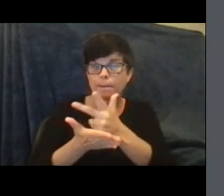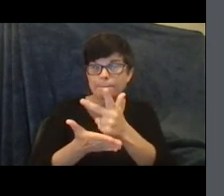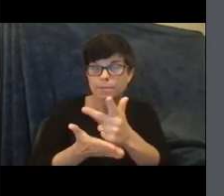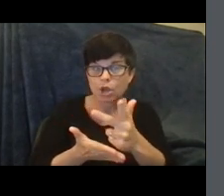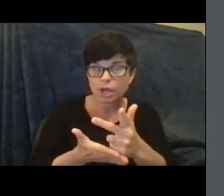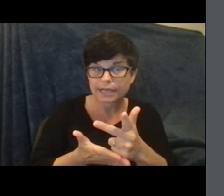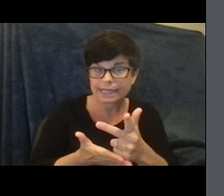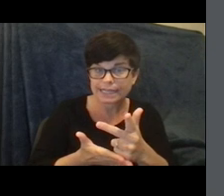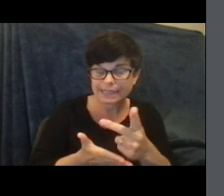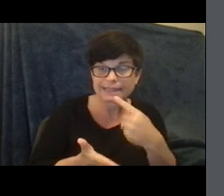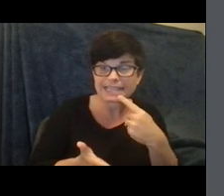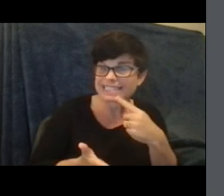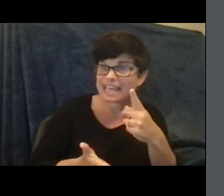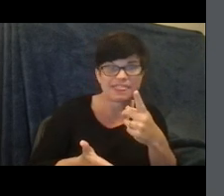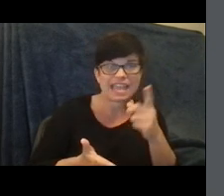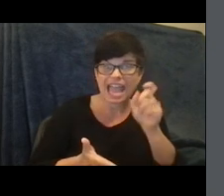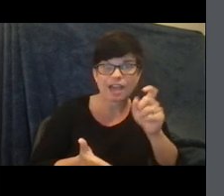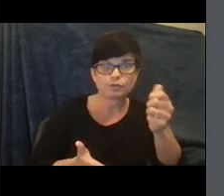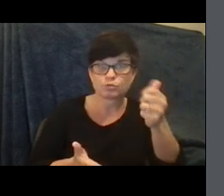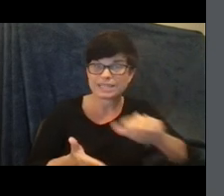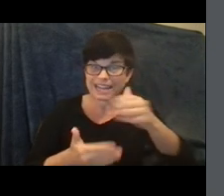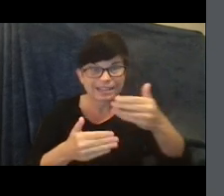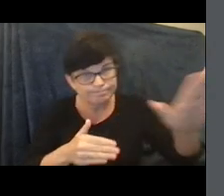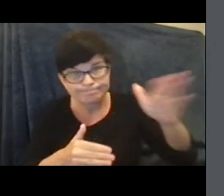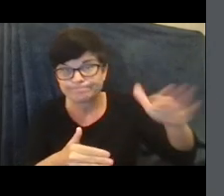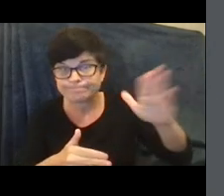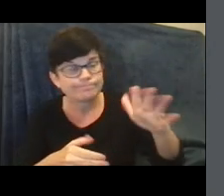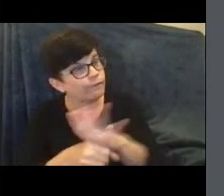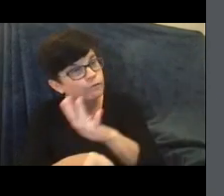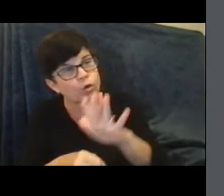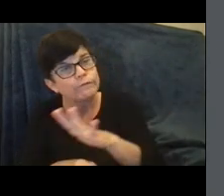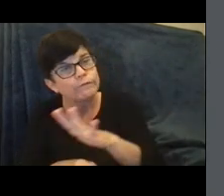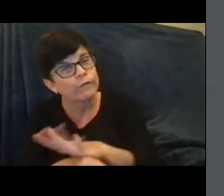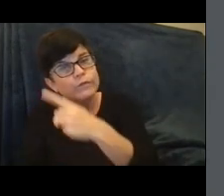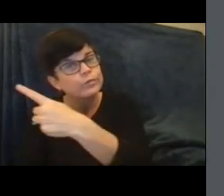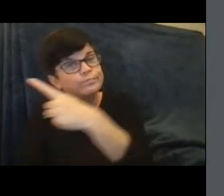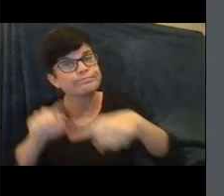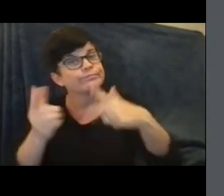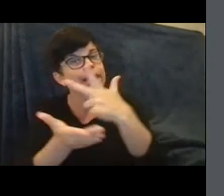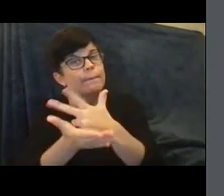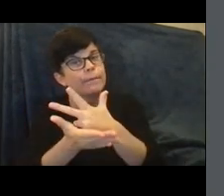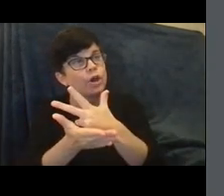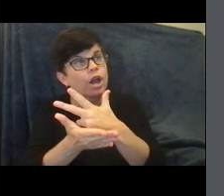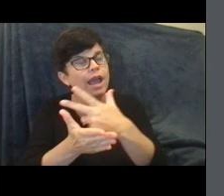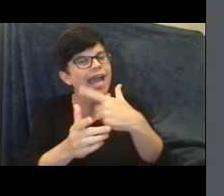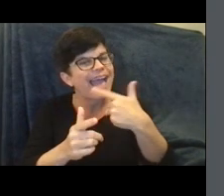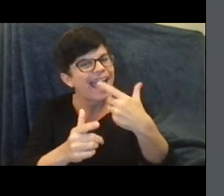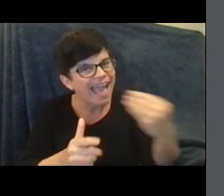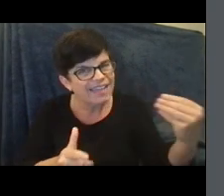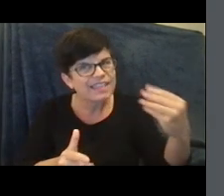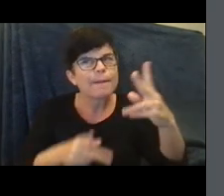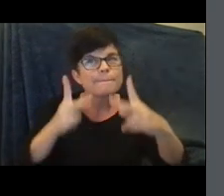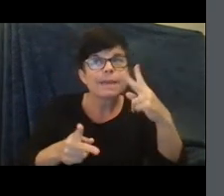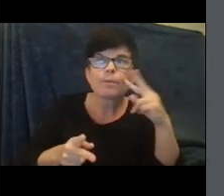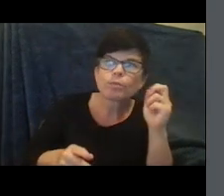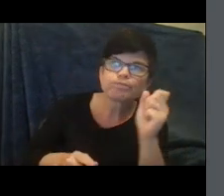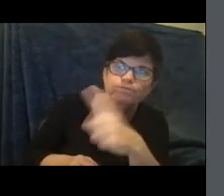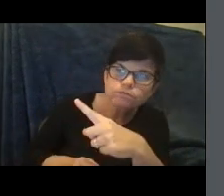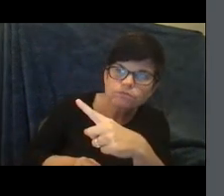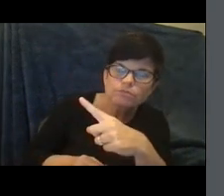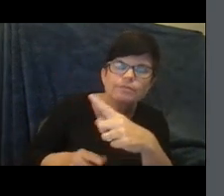said that they're turning away, that's not counting the other people that are driving by and seeing the lot full sign at the time, because we have lot